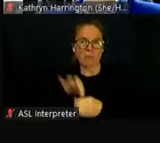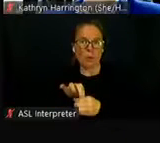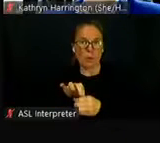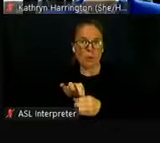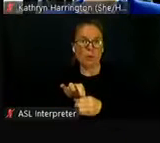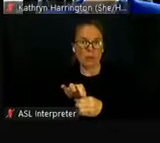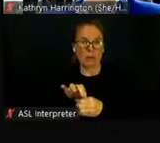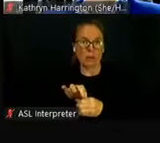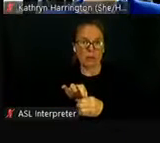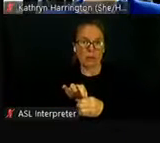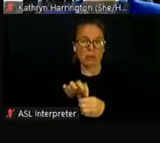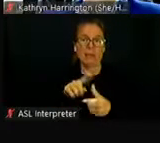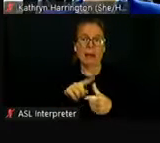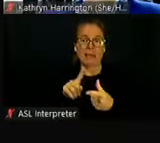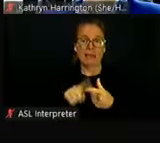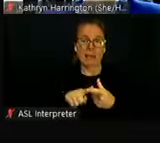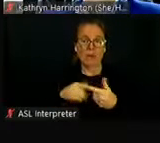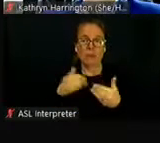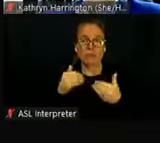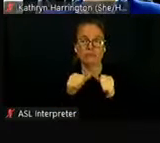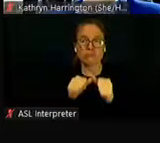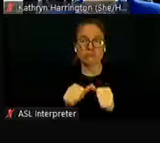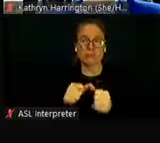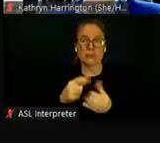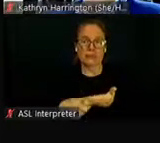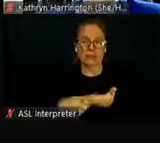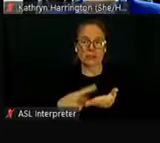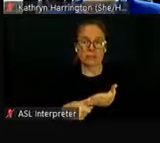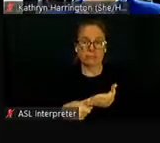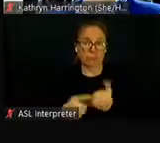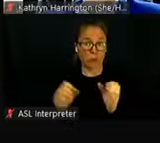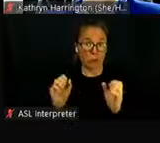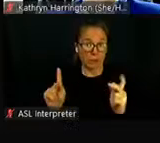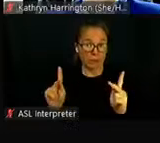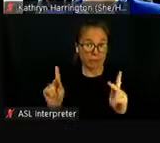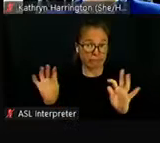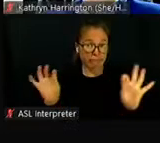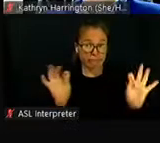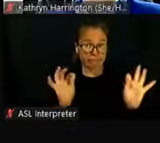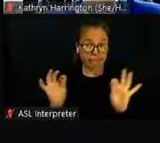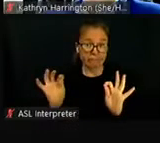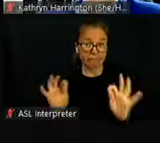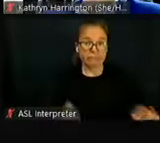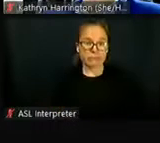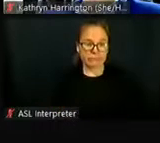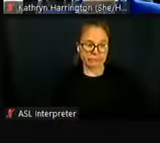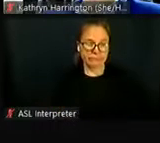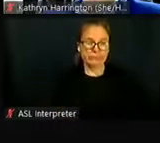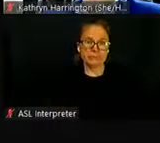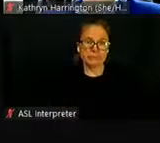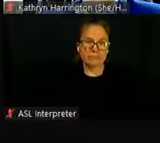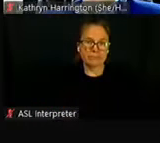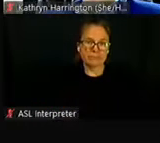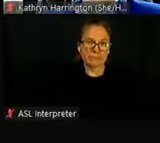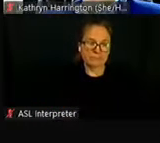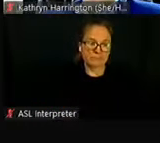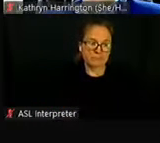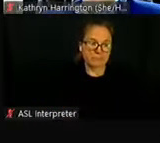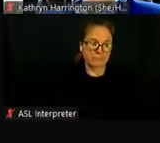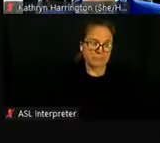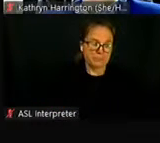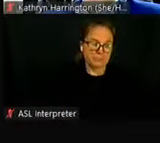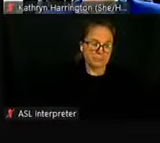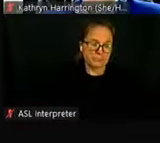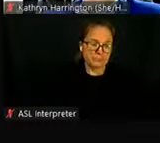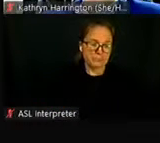in, and then we can finish our discussion as we wind up, if that's all right with everybody. So if you would, Kevin